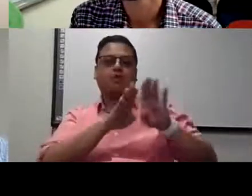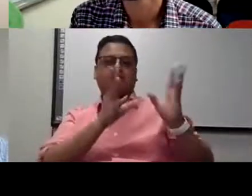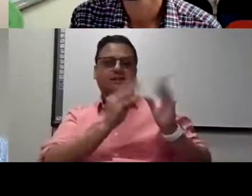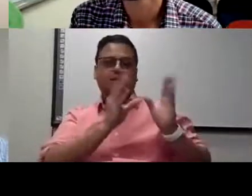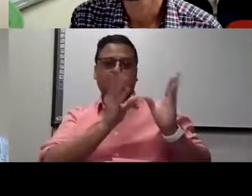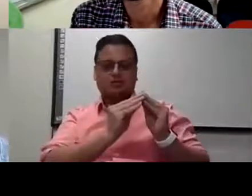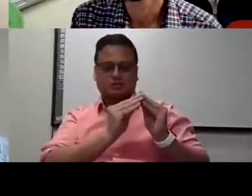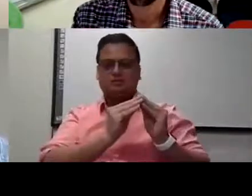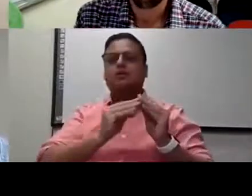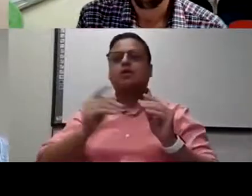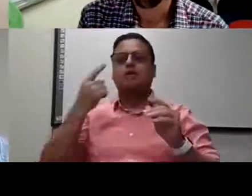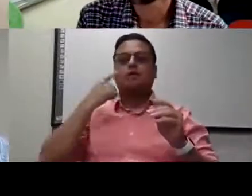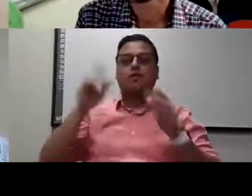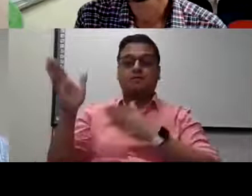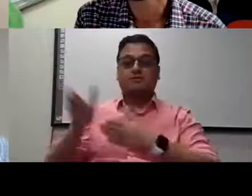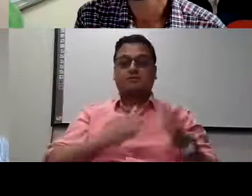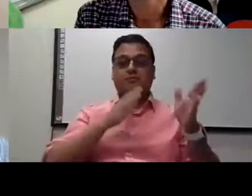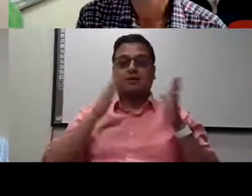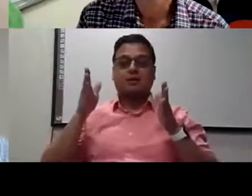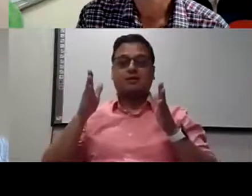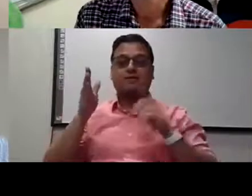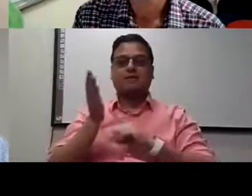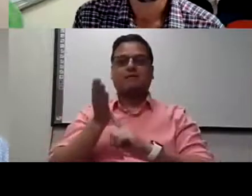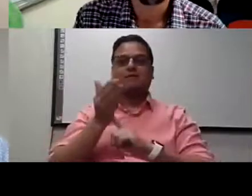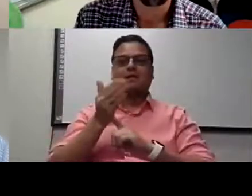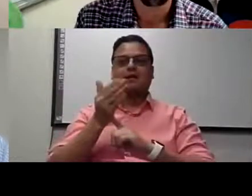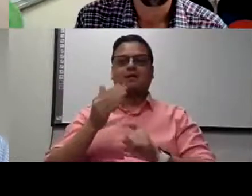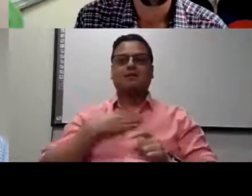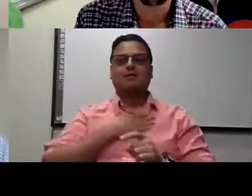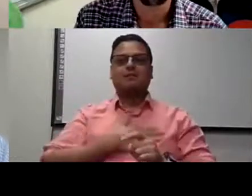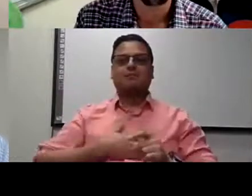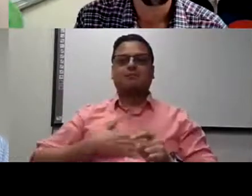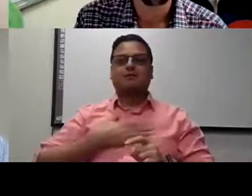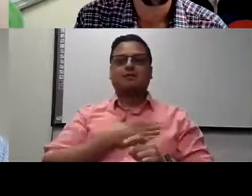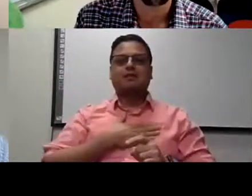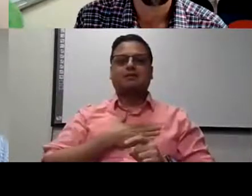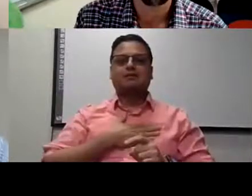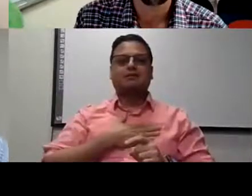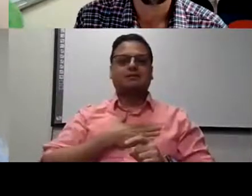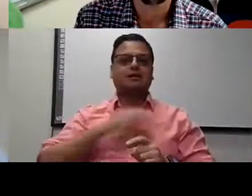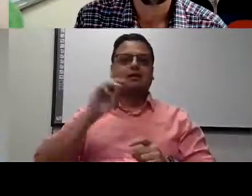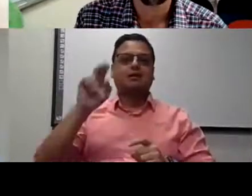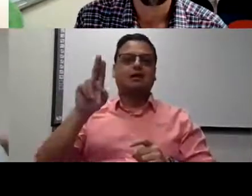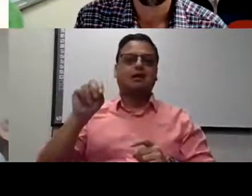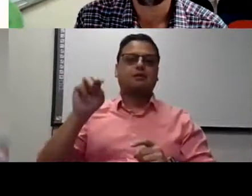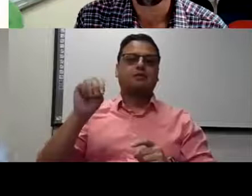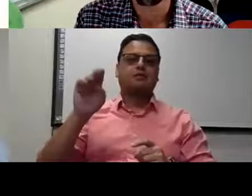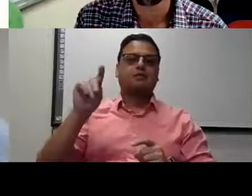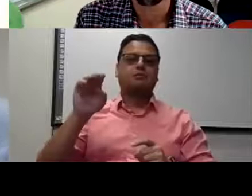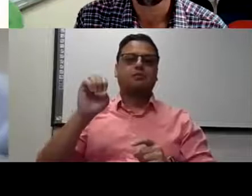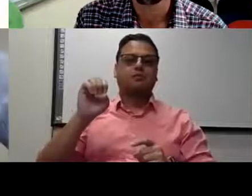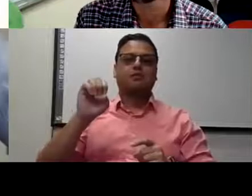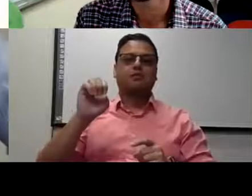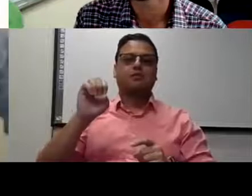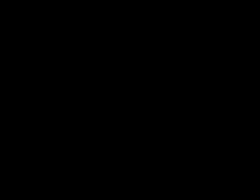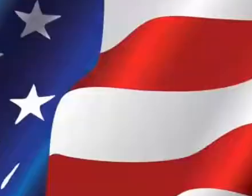up on our agenda is our flags. So if everyone would please unmute and say the pledge after me,